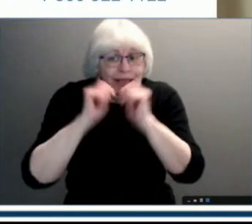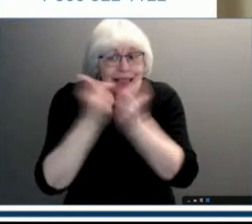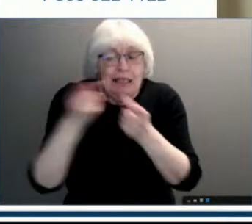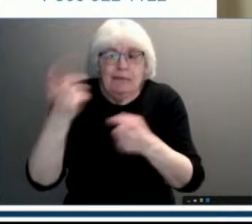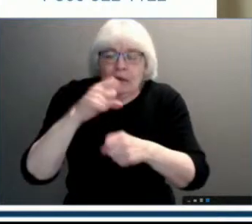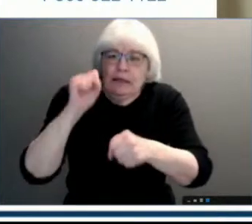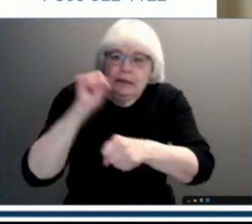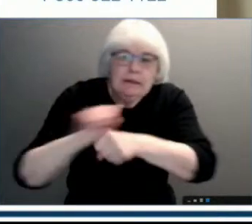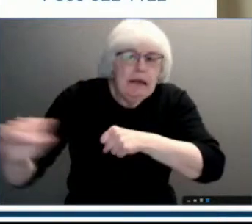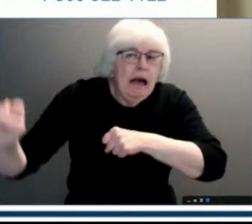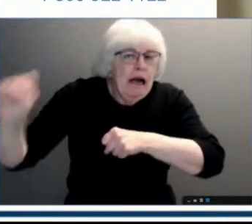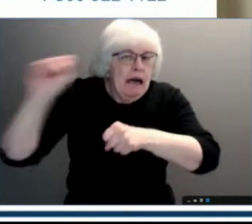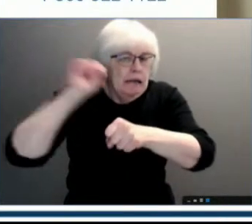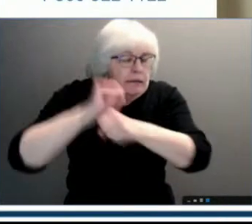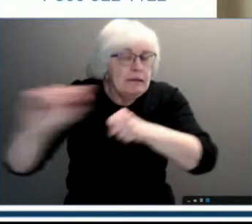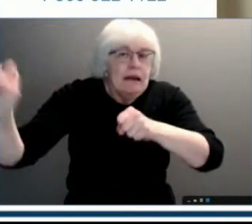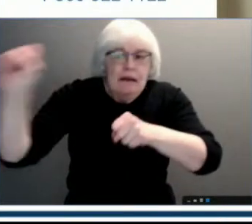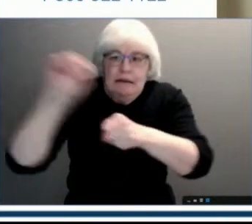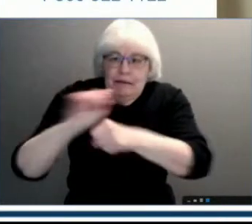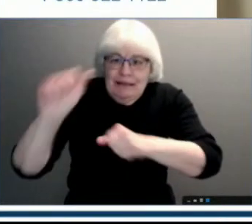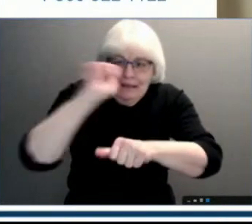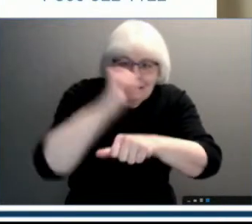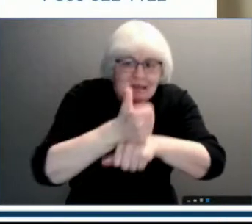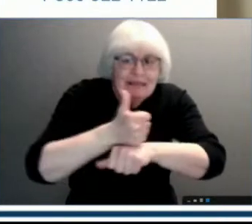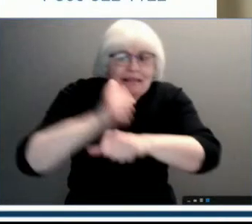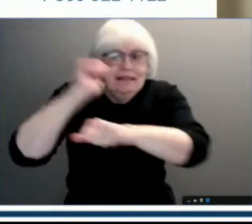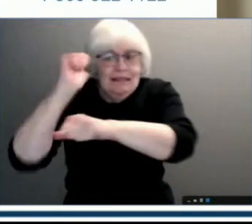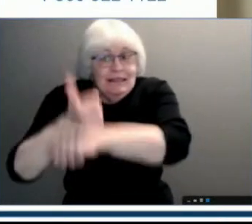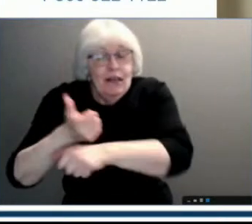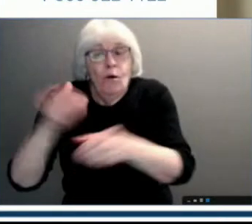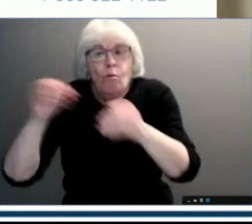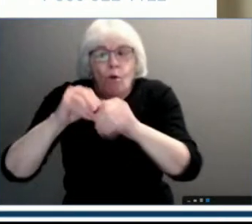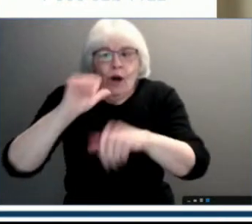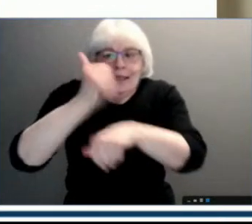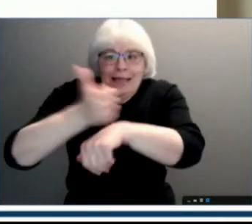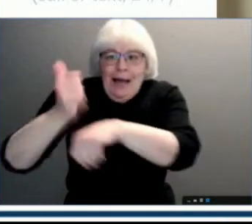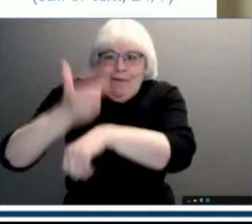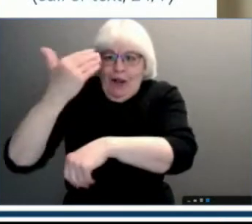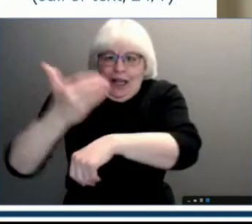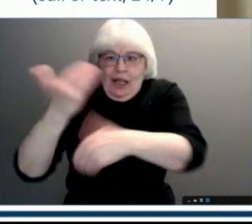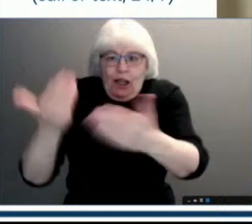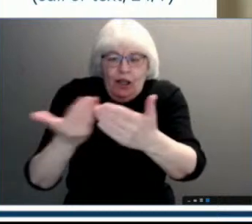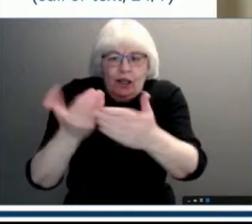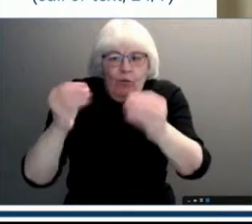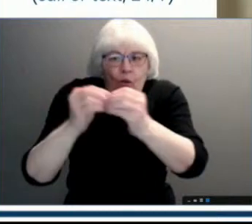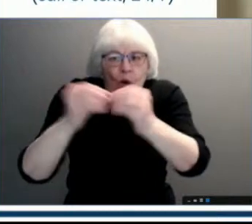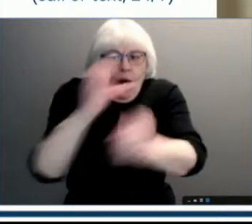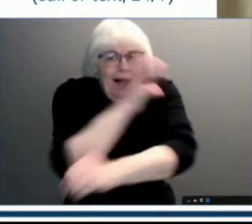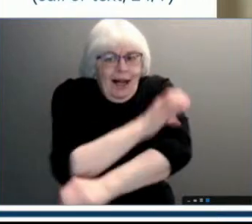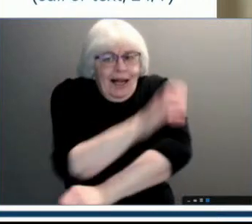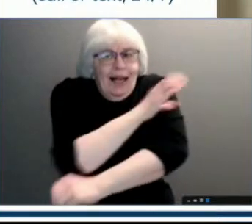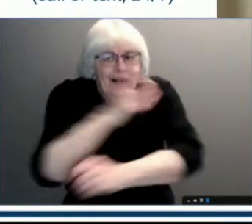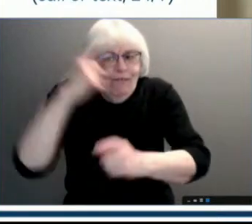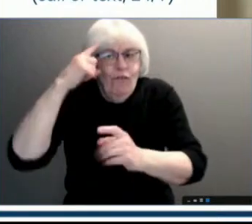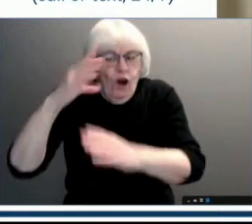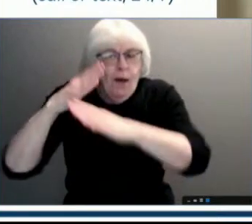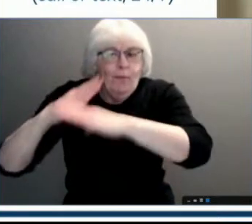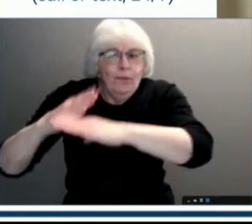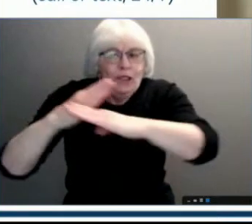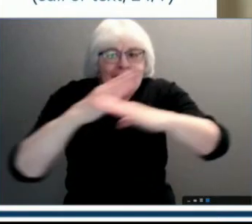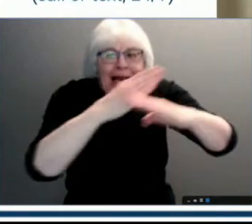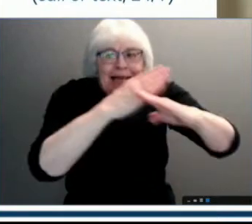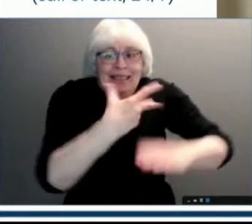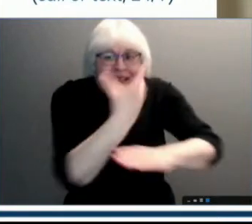clinics and add capacity to the system. We know being vaccinated protects people, especially against severe illness, and we